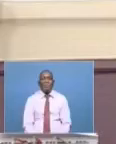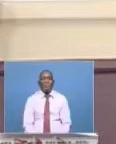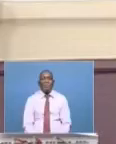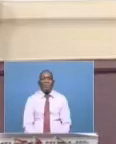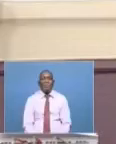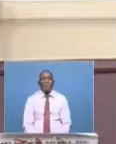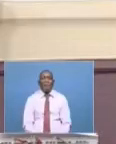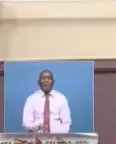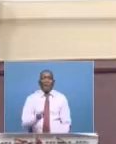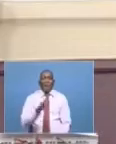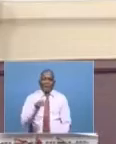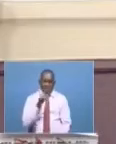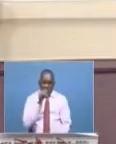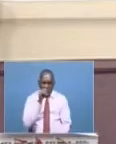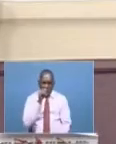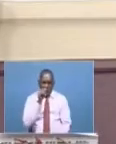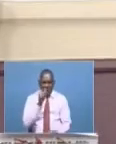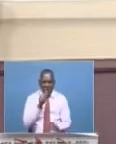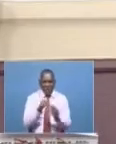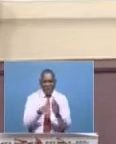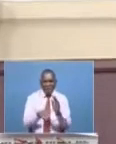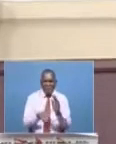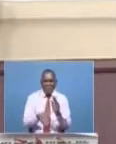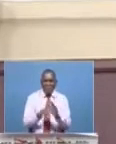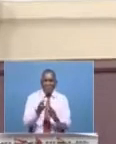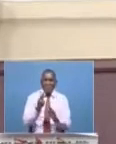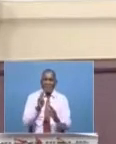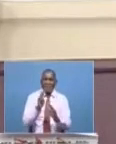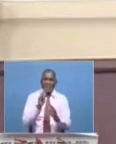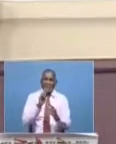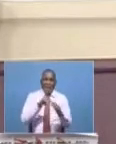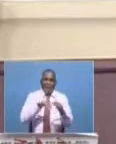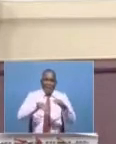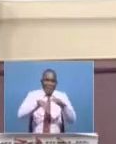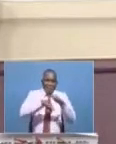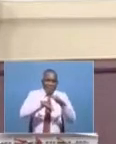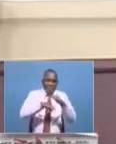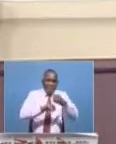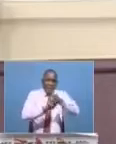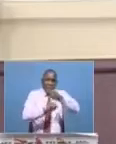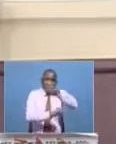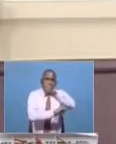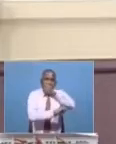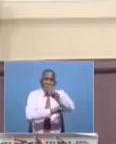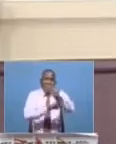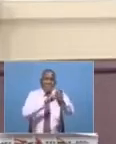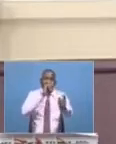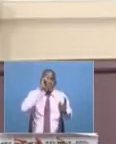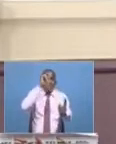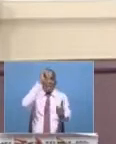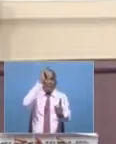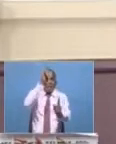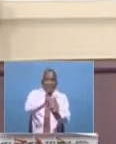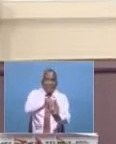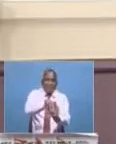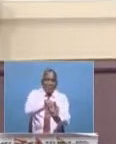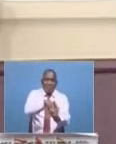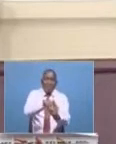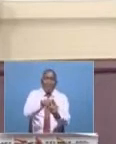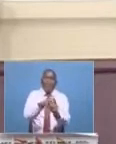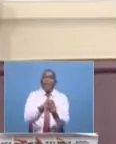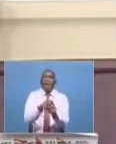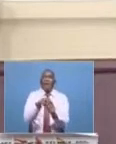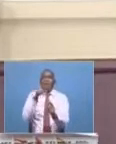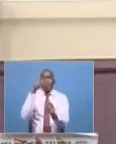a major foundation of this application is the interest of